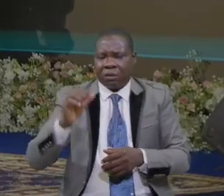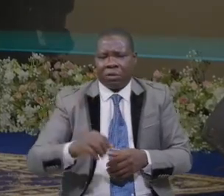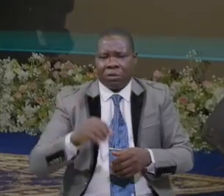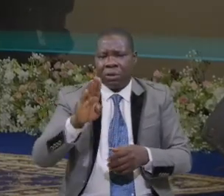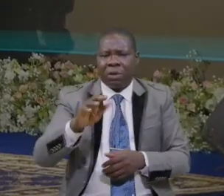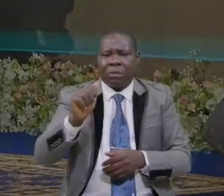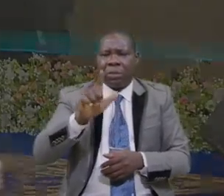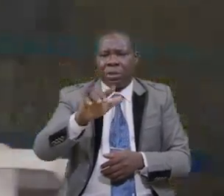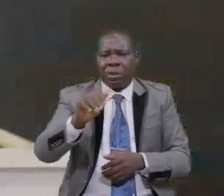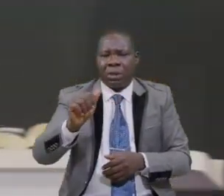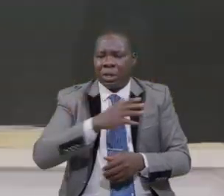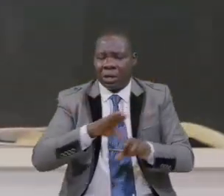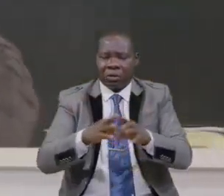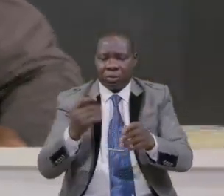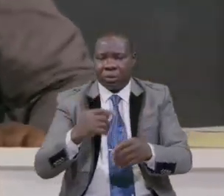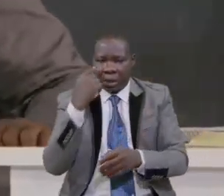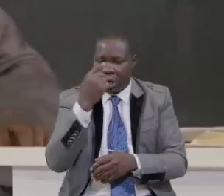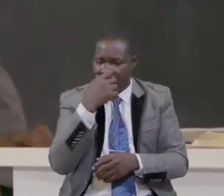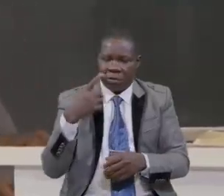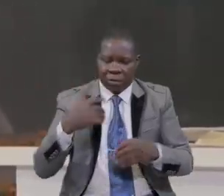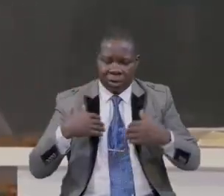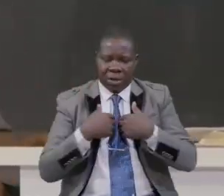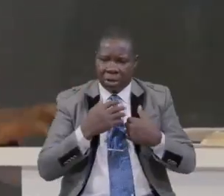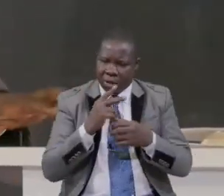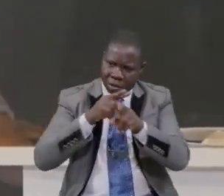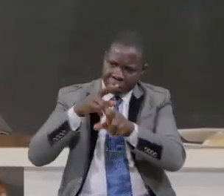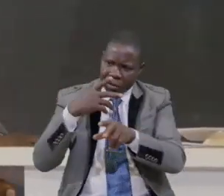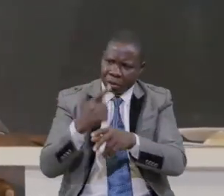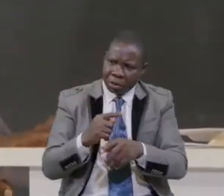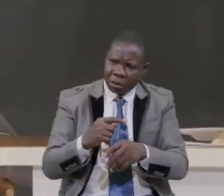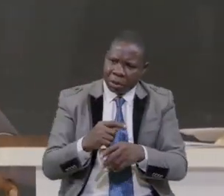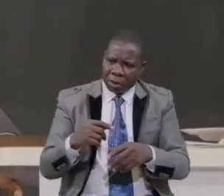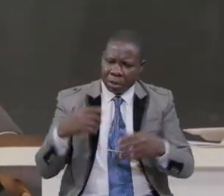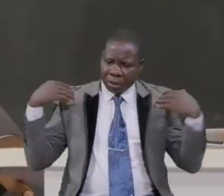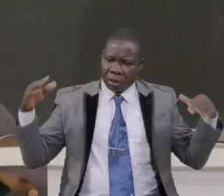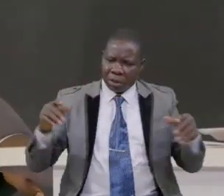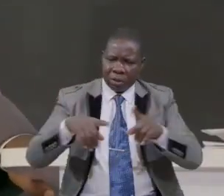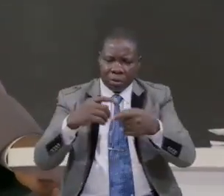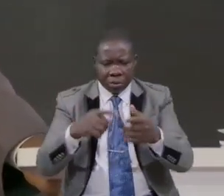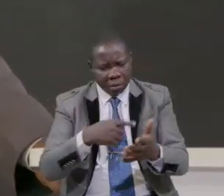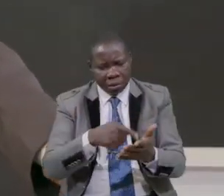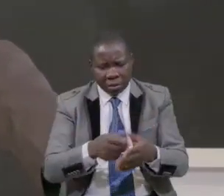the eyes of the ass, and saw the angel, and so went this way, went that way. And